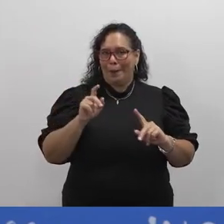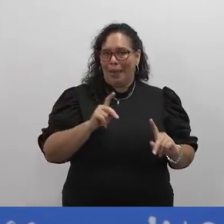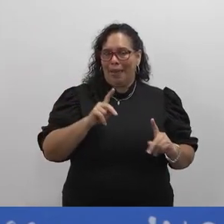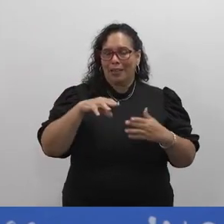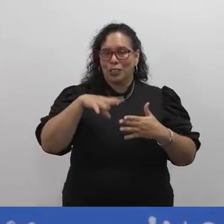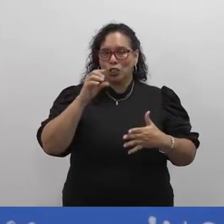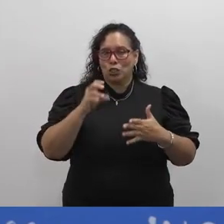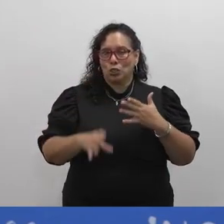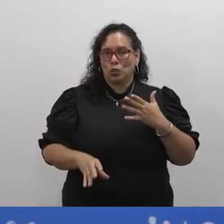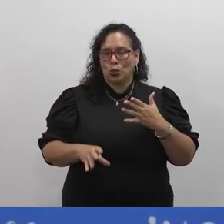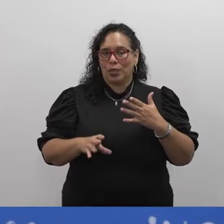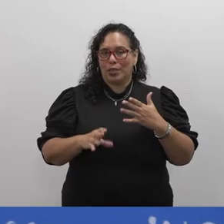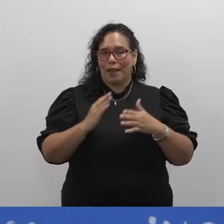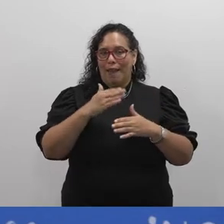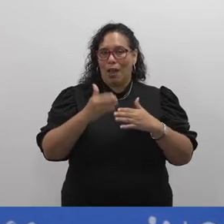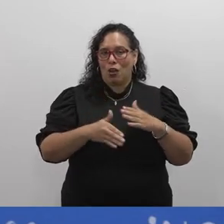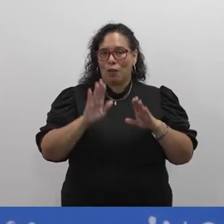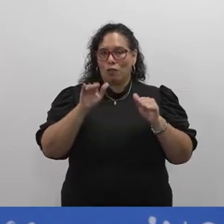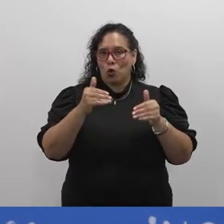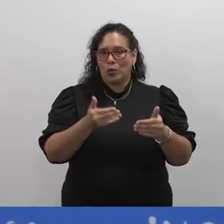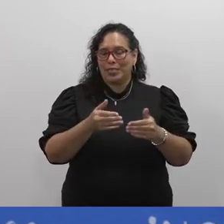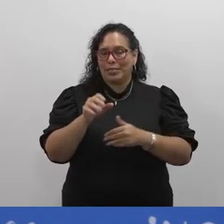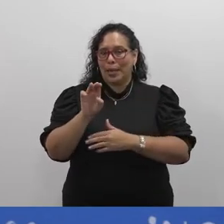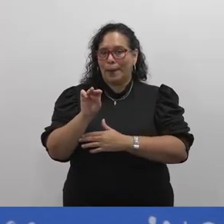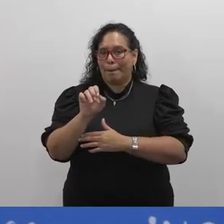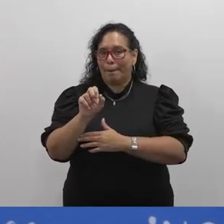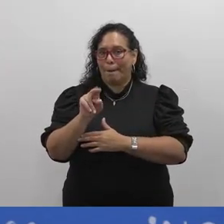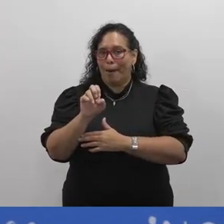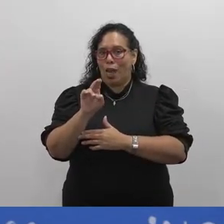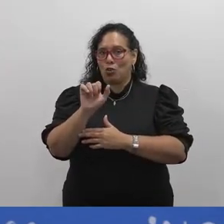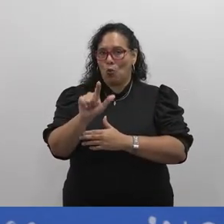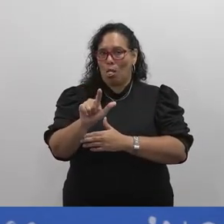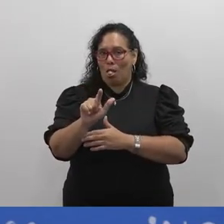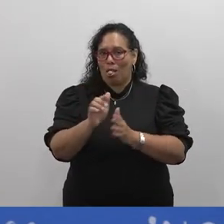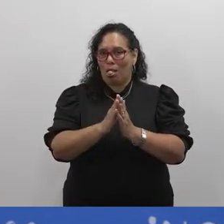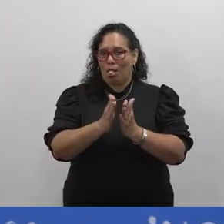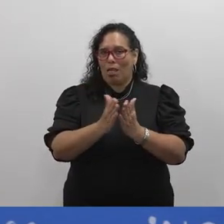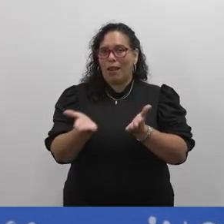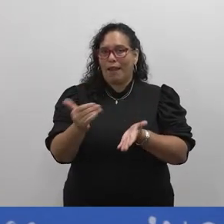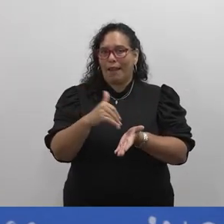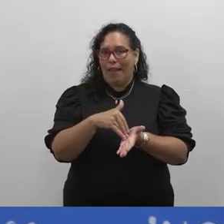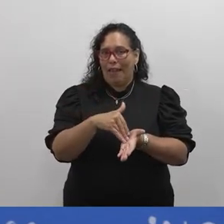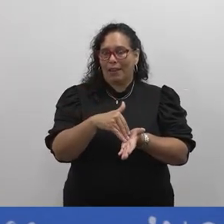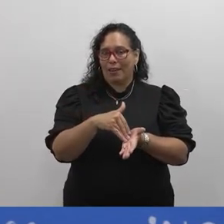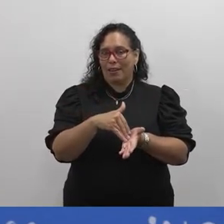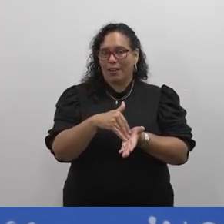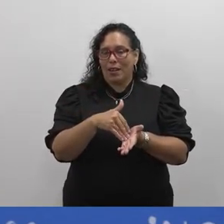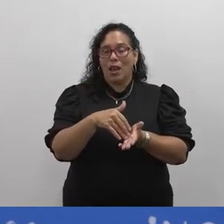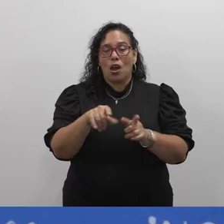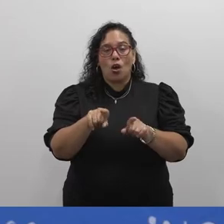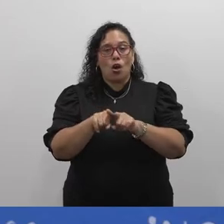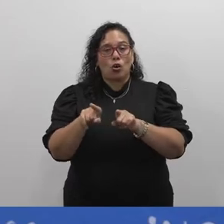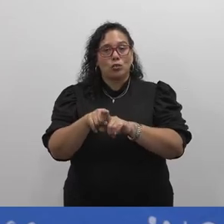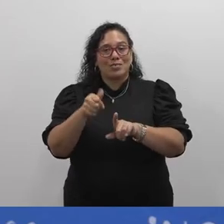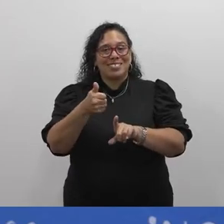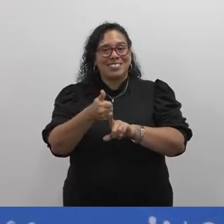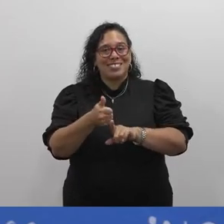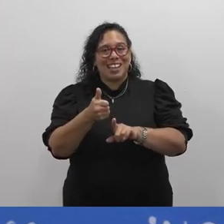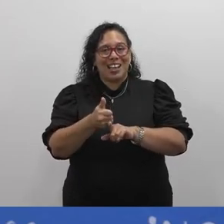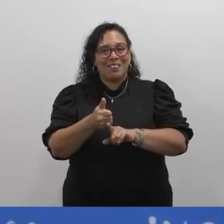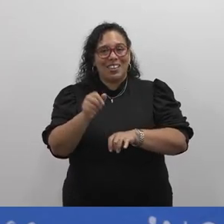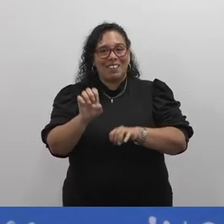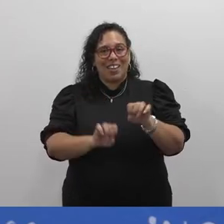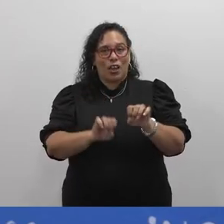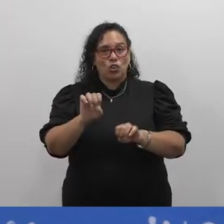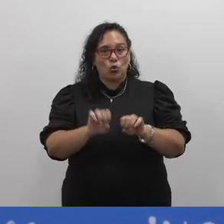the student outcomes focused governance manual again. Because also within there is the self-evaluation tool of how do we look at our own